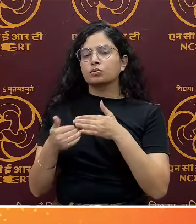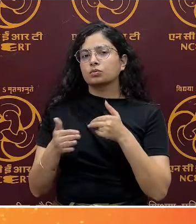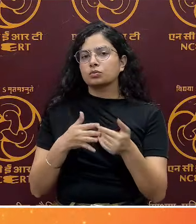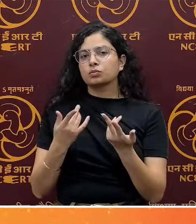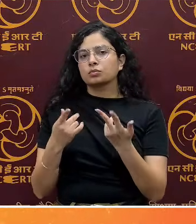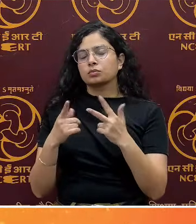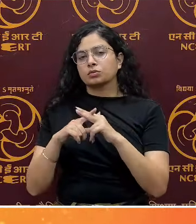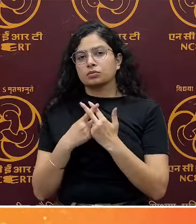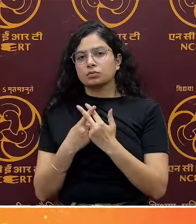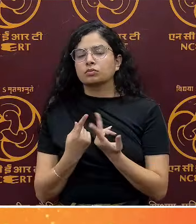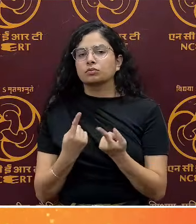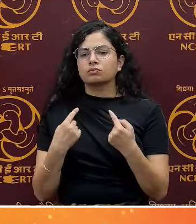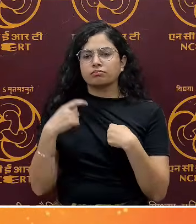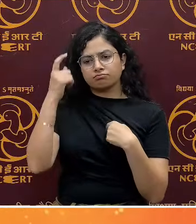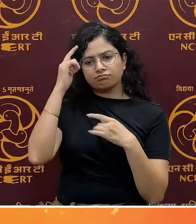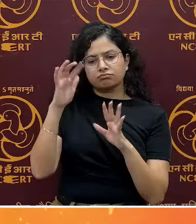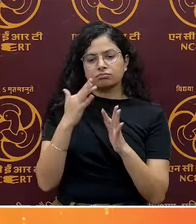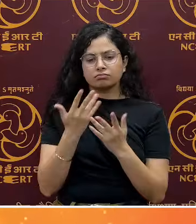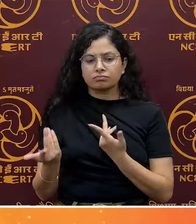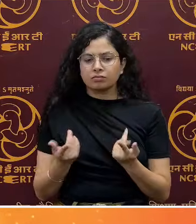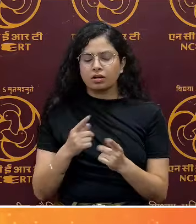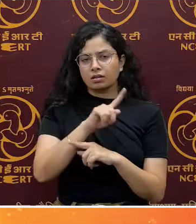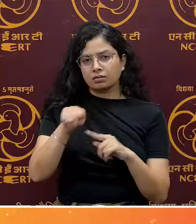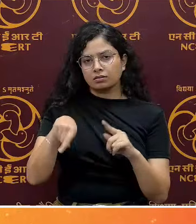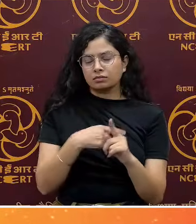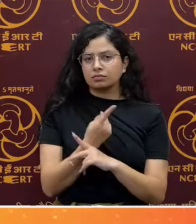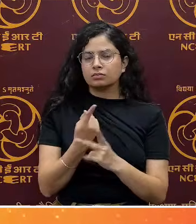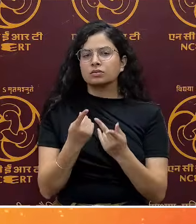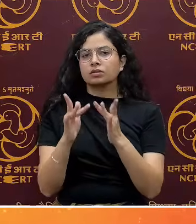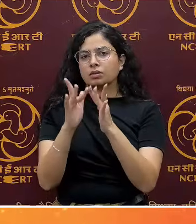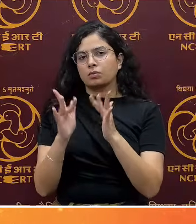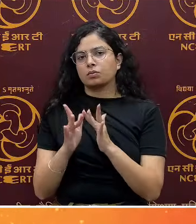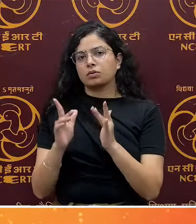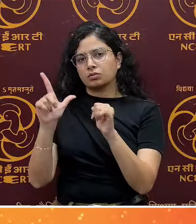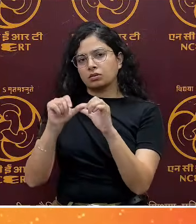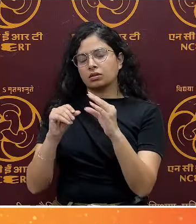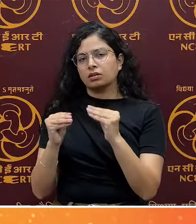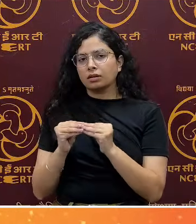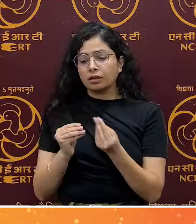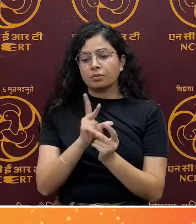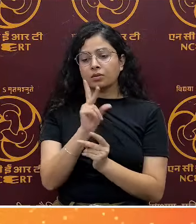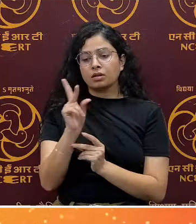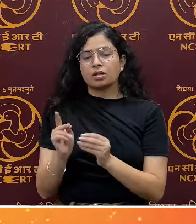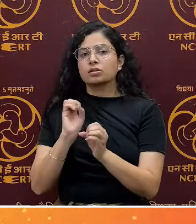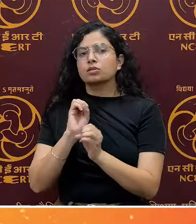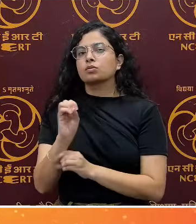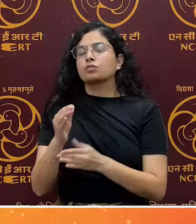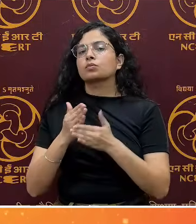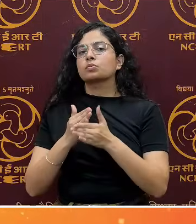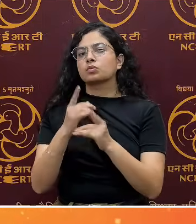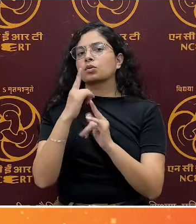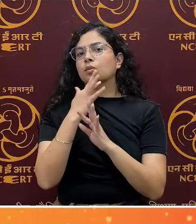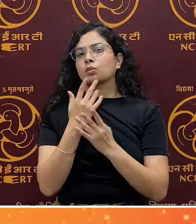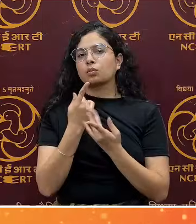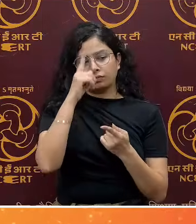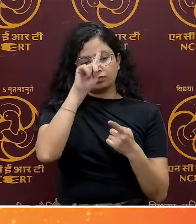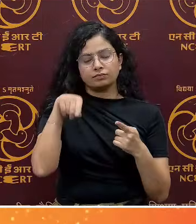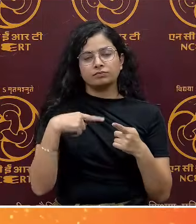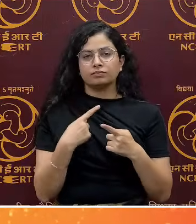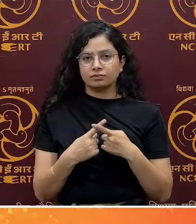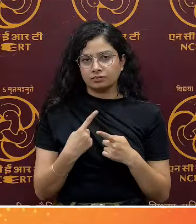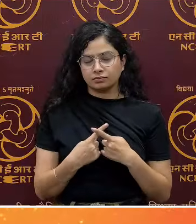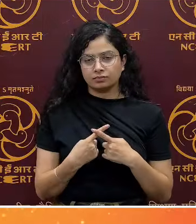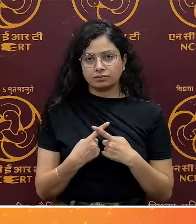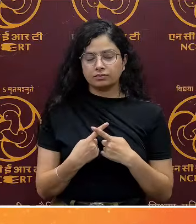go. So I think these all are the perks of using virtual labs, but rest of the information our expert will give you.